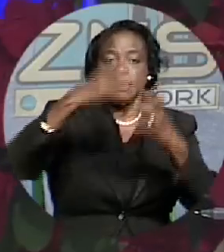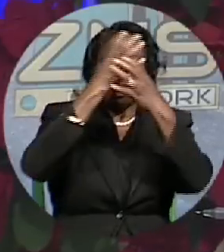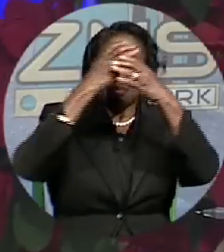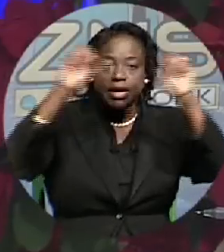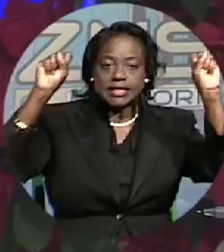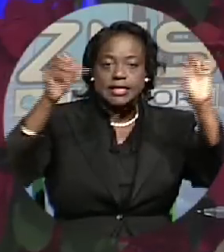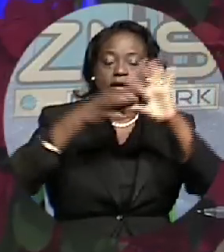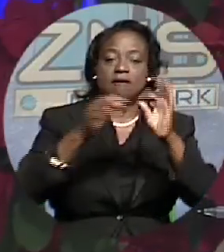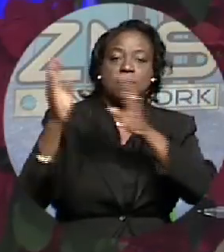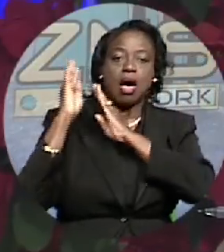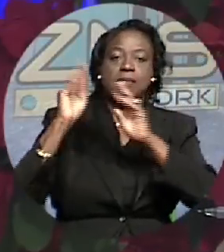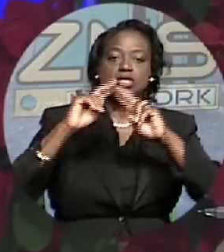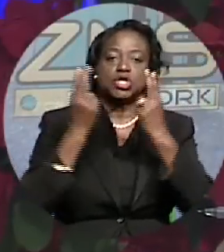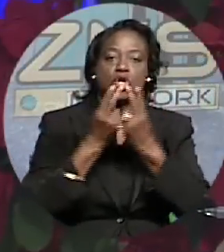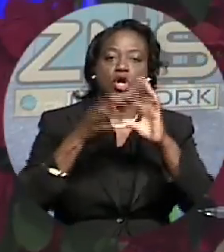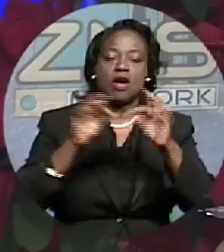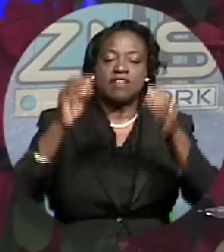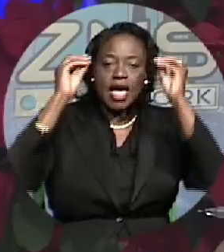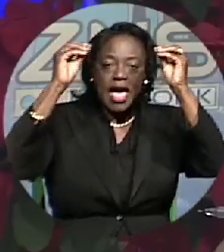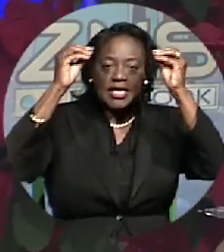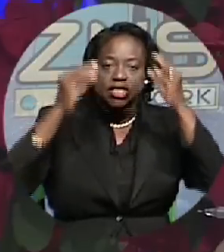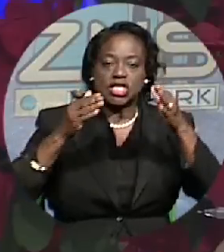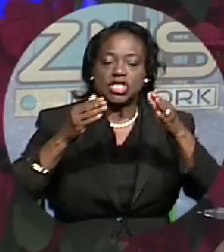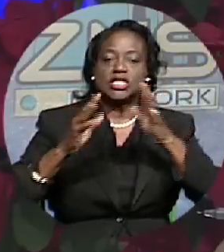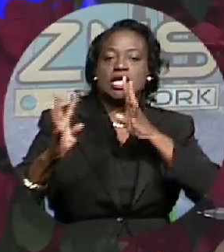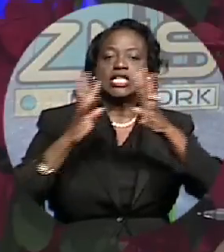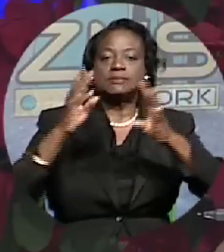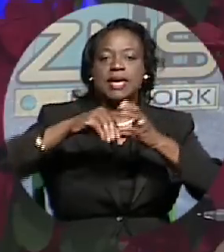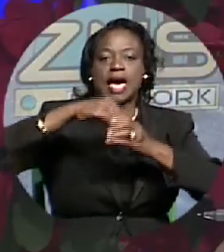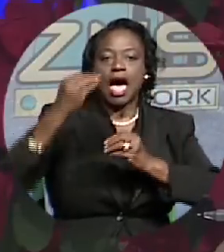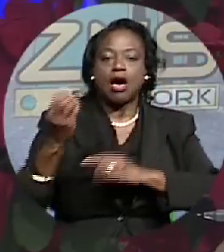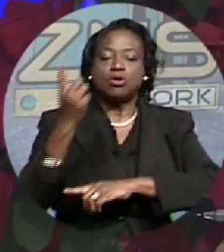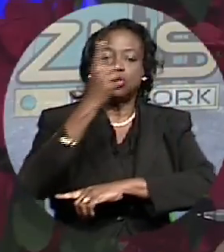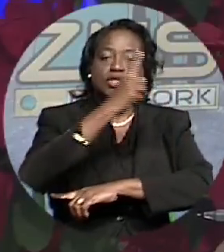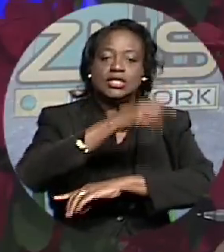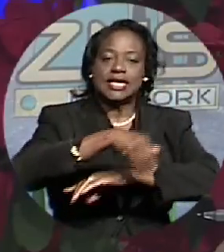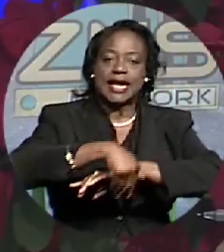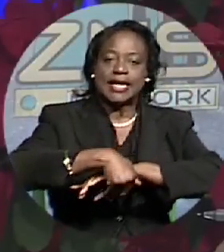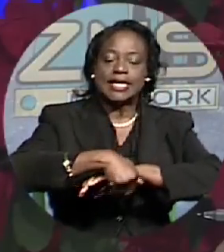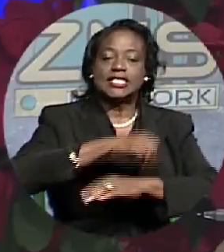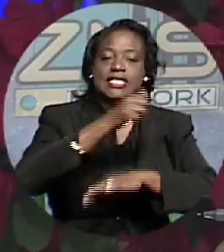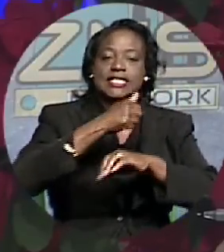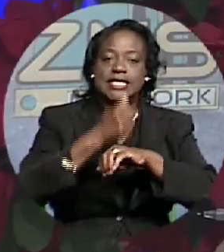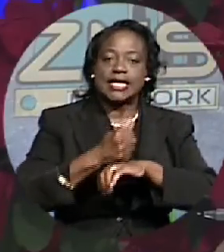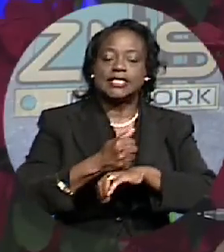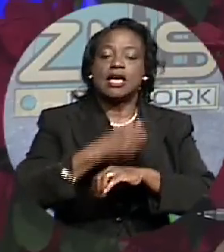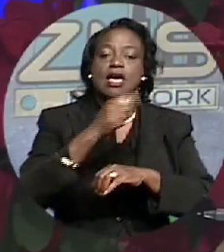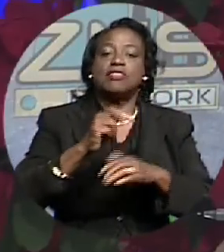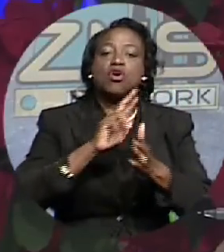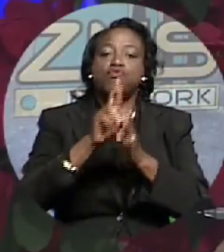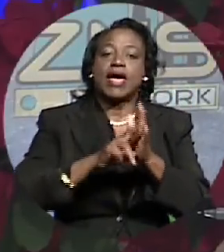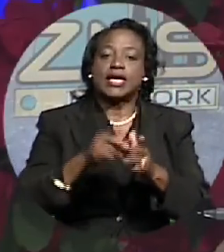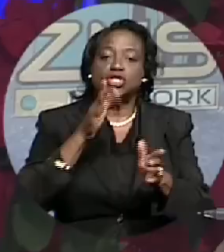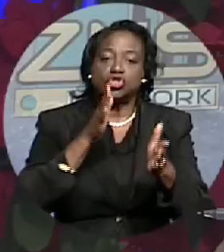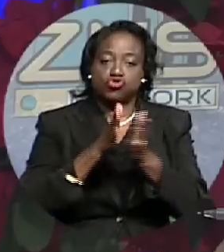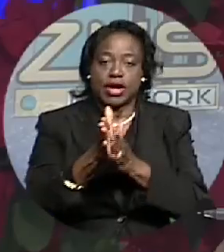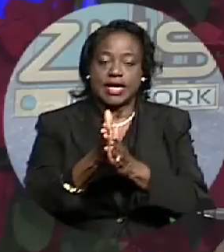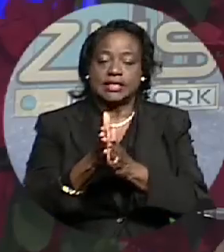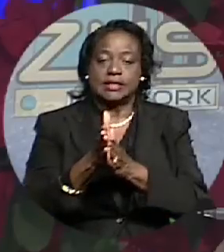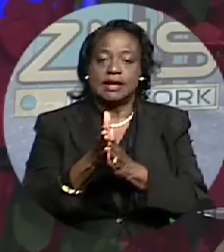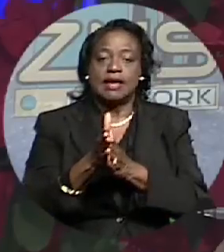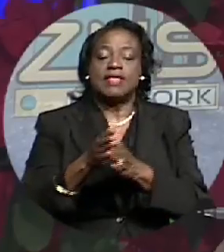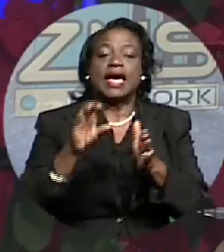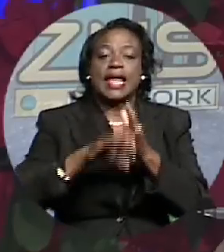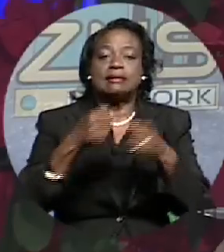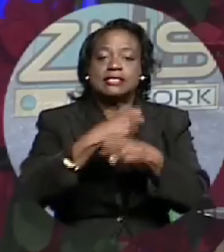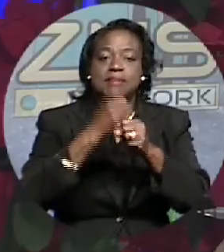Union of Teachers is speaking out tonight as she seeks to set the record straight about the claims being made against her by executives of the union. Fern Carey